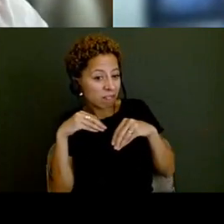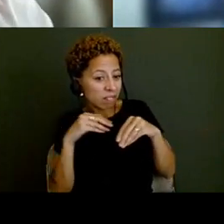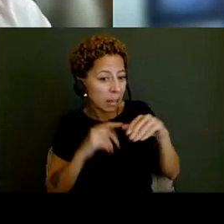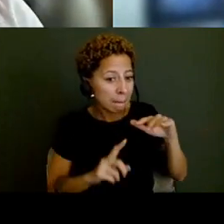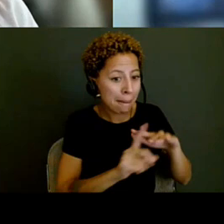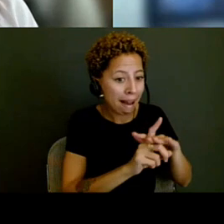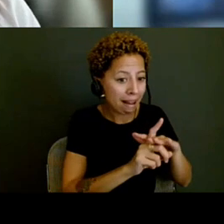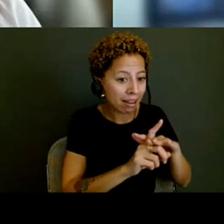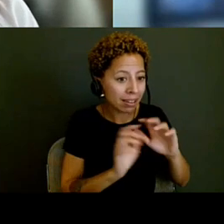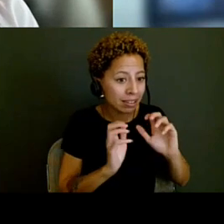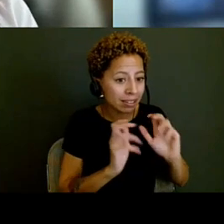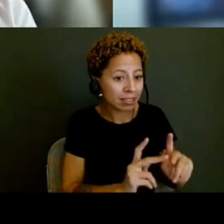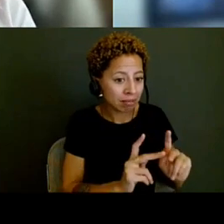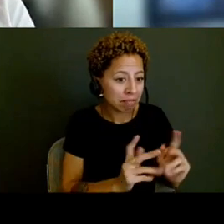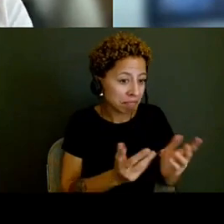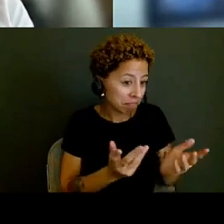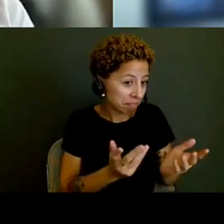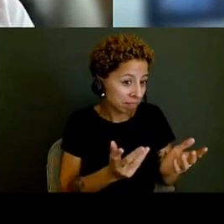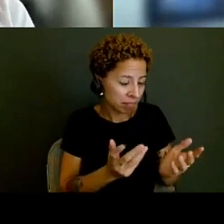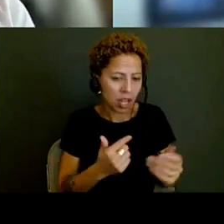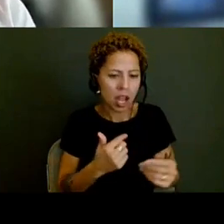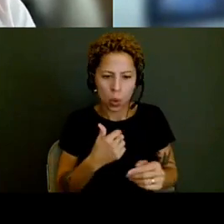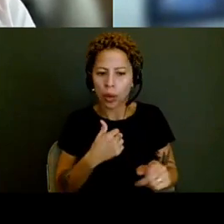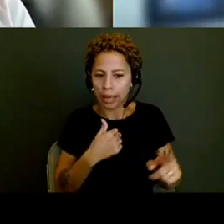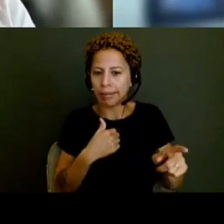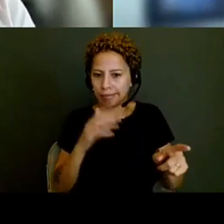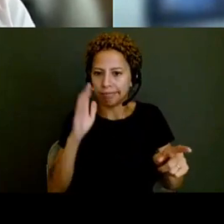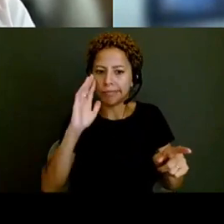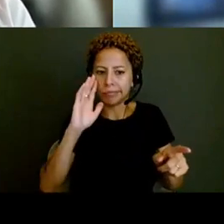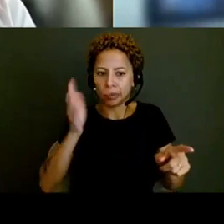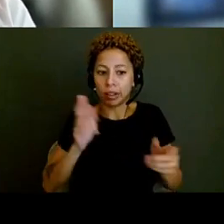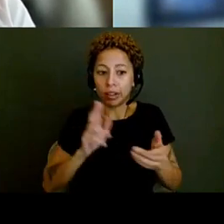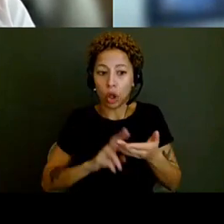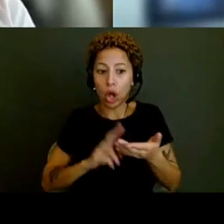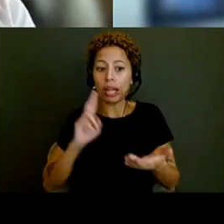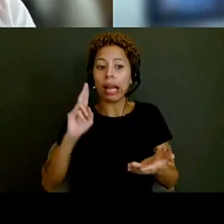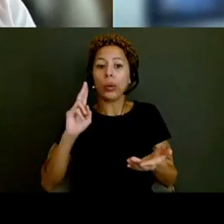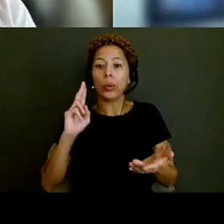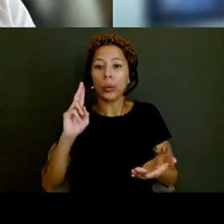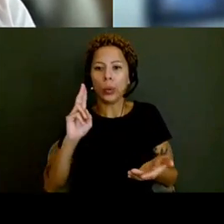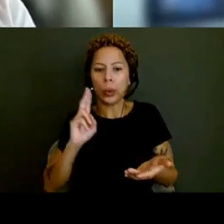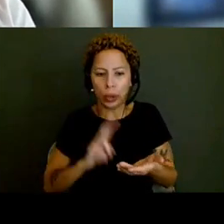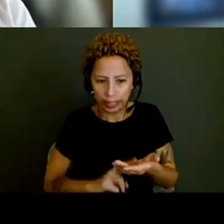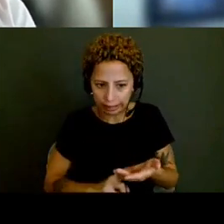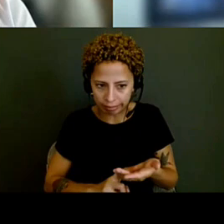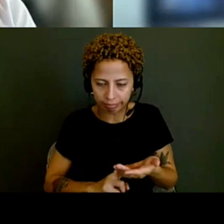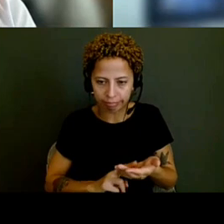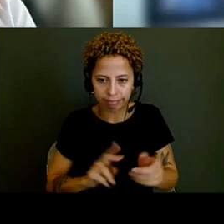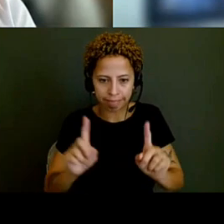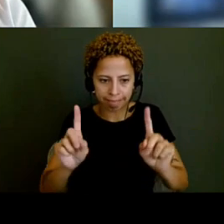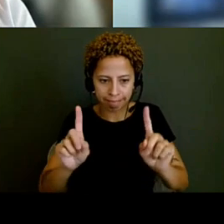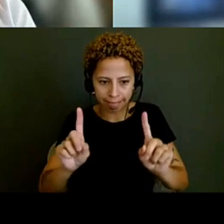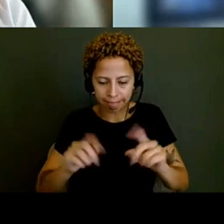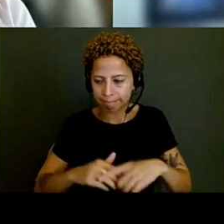quickly. Okay, leave and come back. Yeah. Just log out. Yeah.